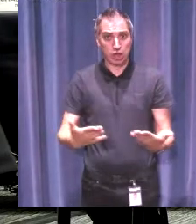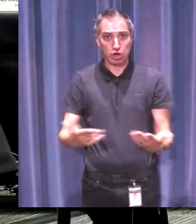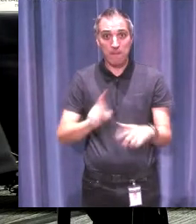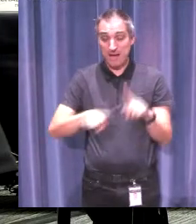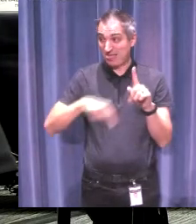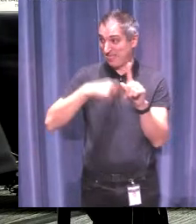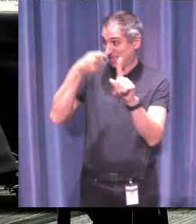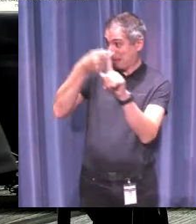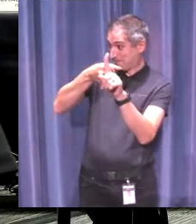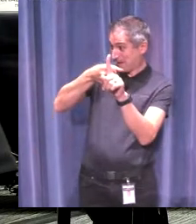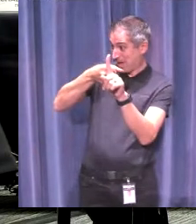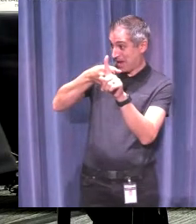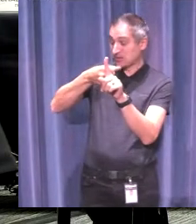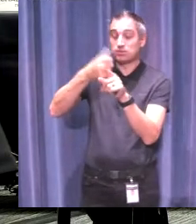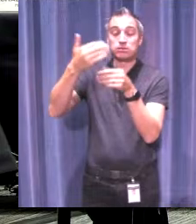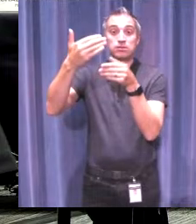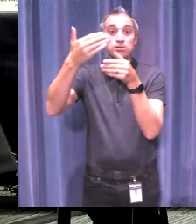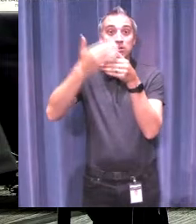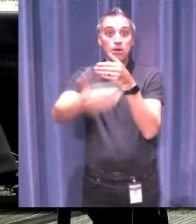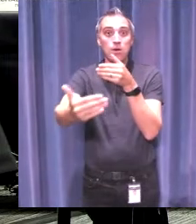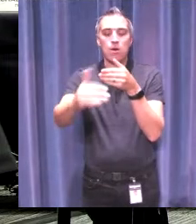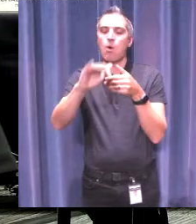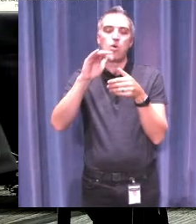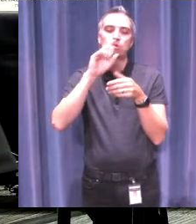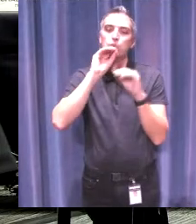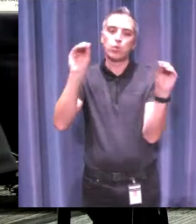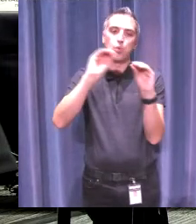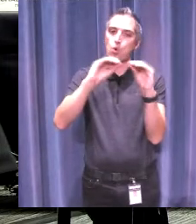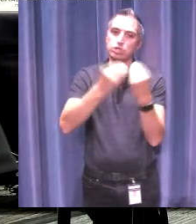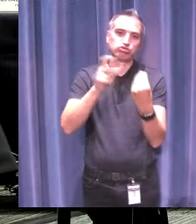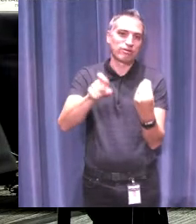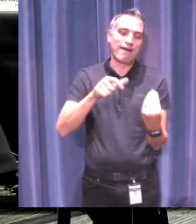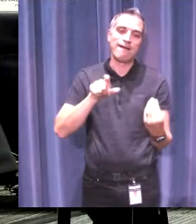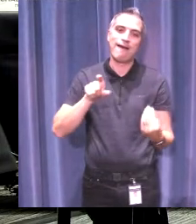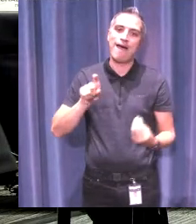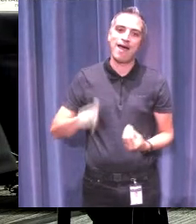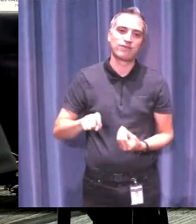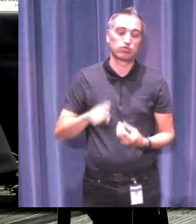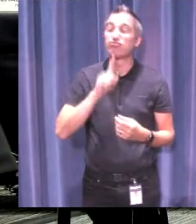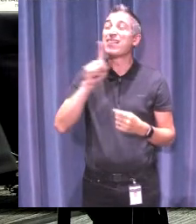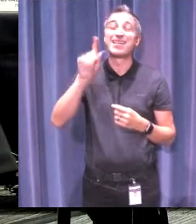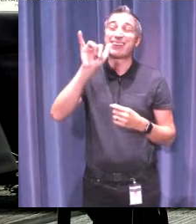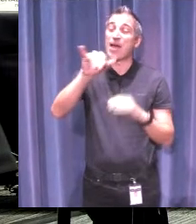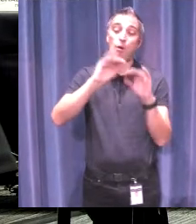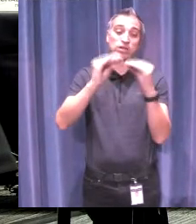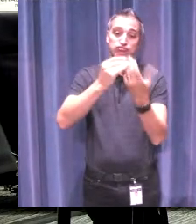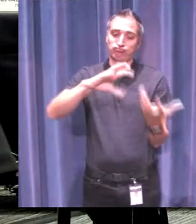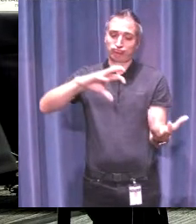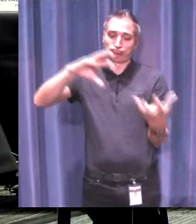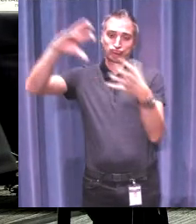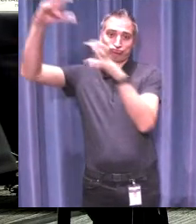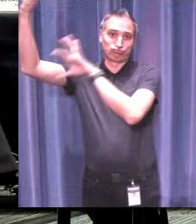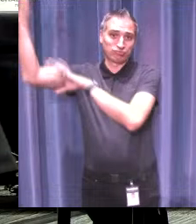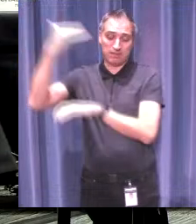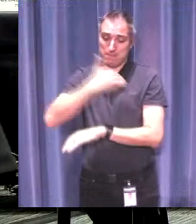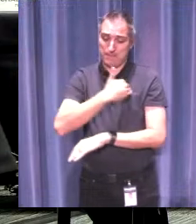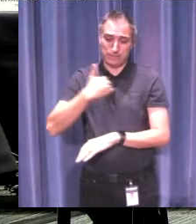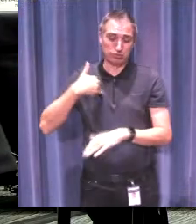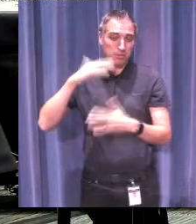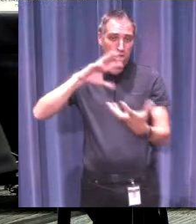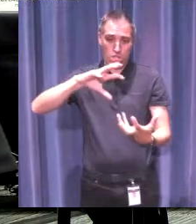that no organization should go through. Yes. And it literally was catastrophic to the membership of that. And